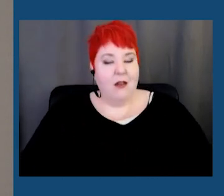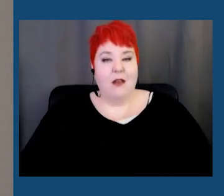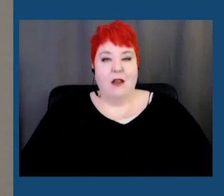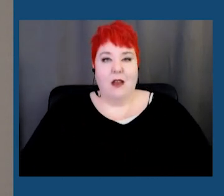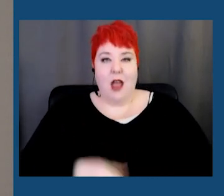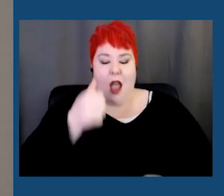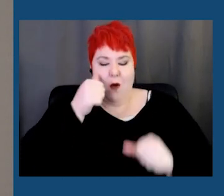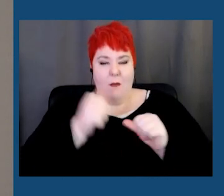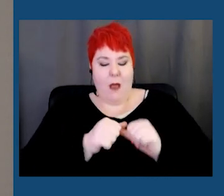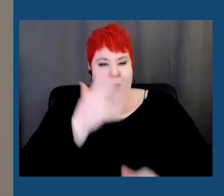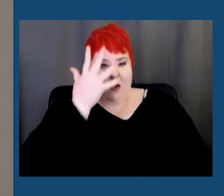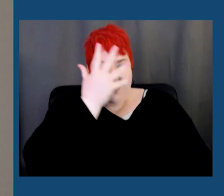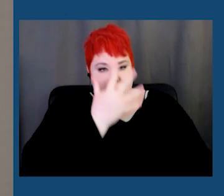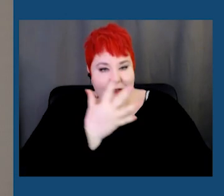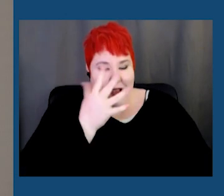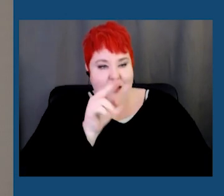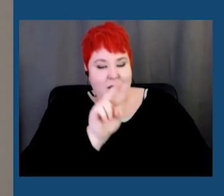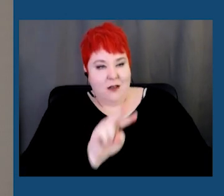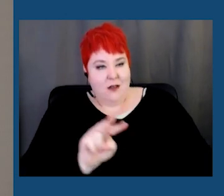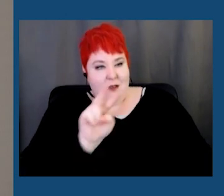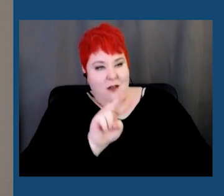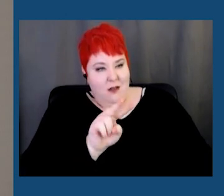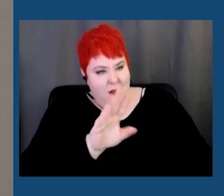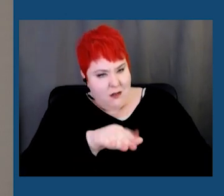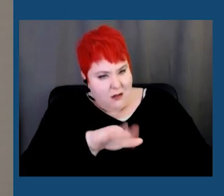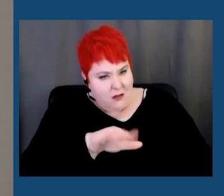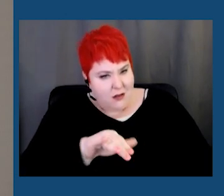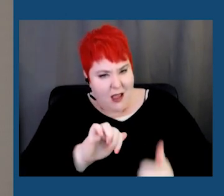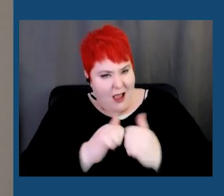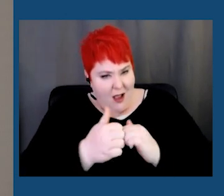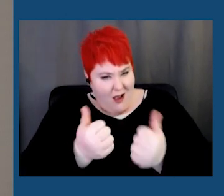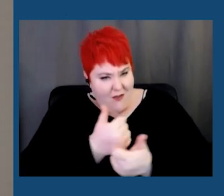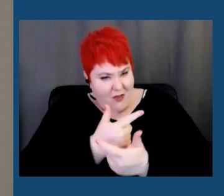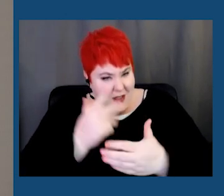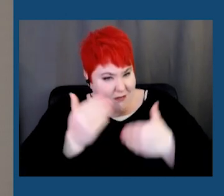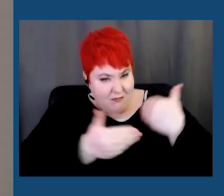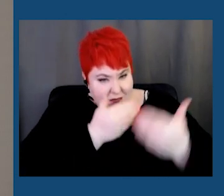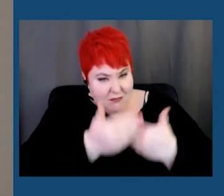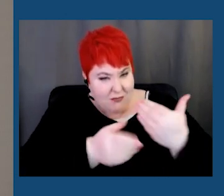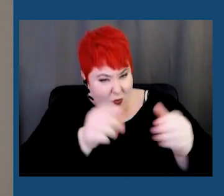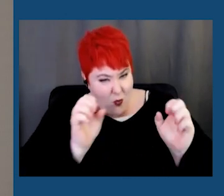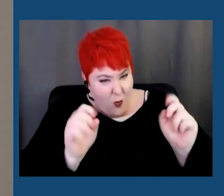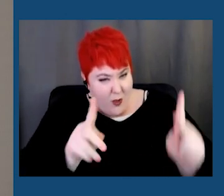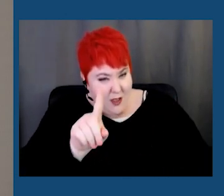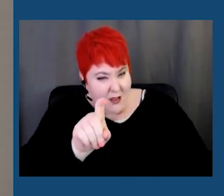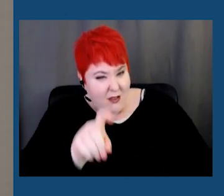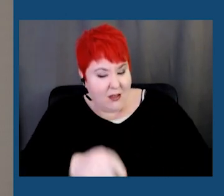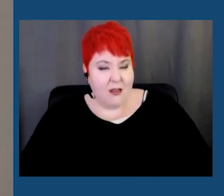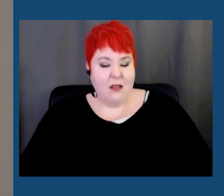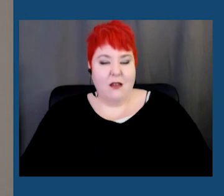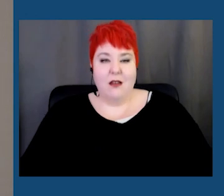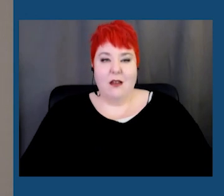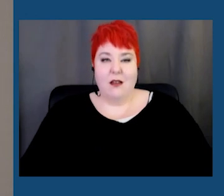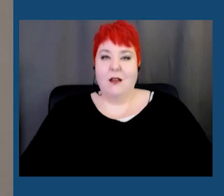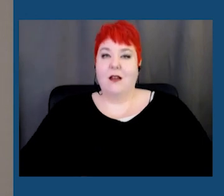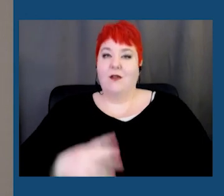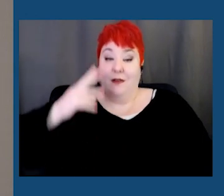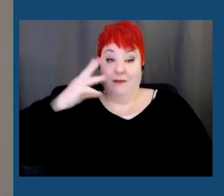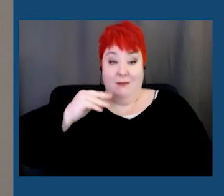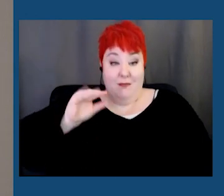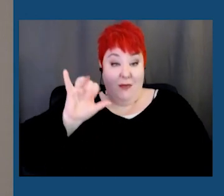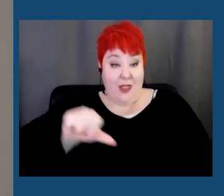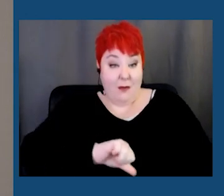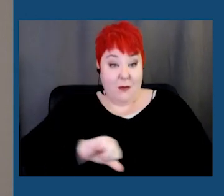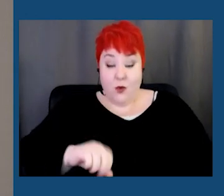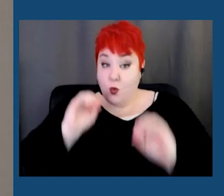woman's face when I asked her how her procedure went and if she was okay. As a result of undergoing this procedure without